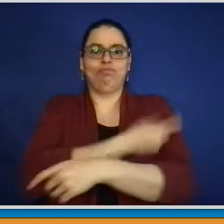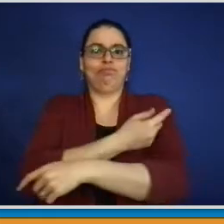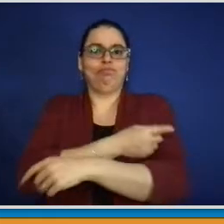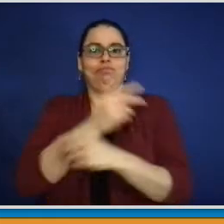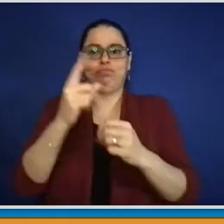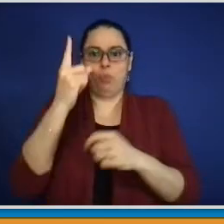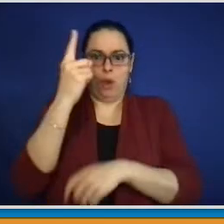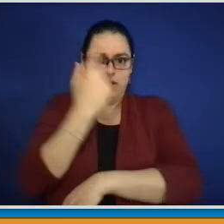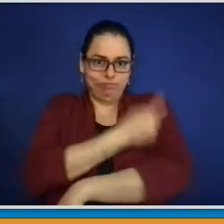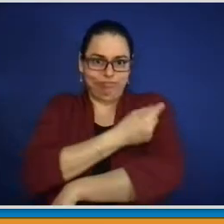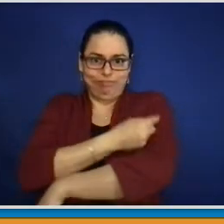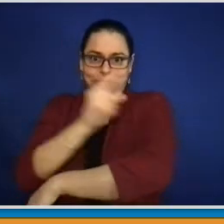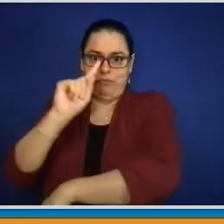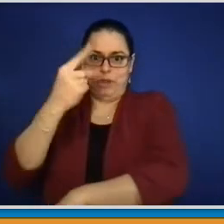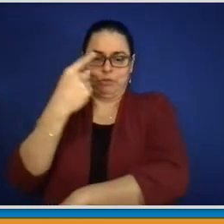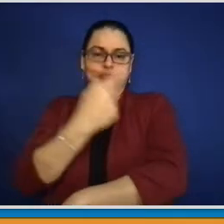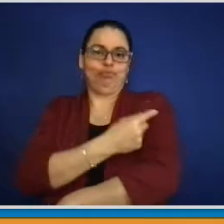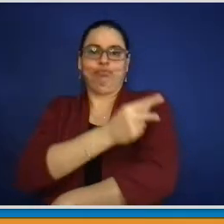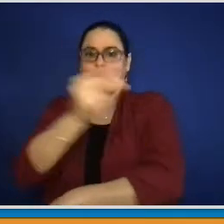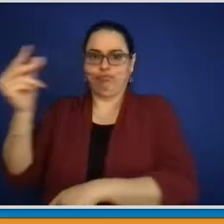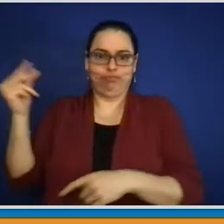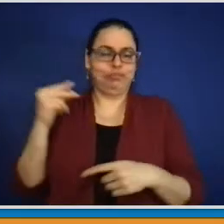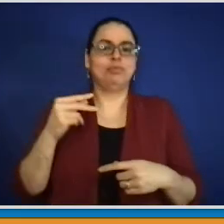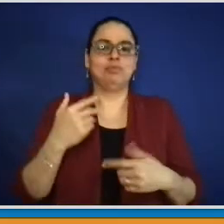Johnson & Johnson, and an additional almost